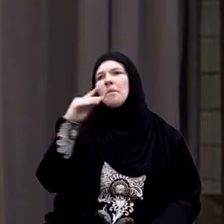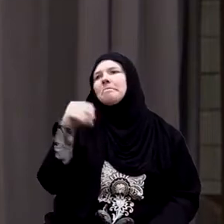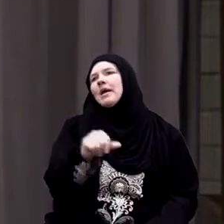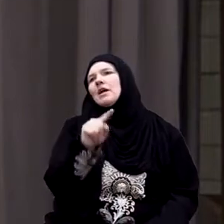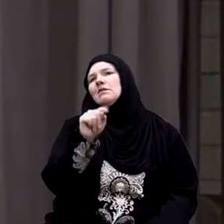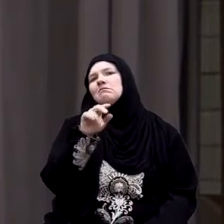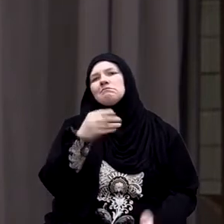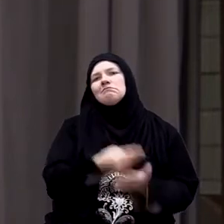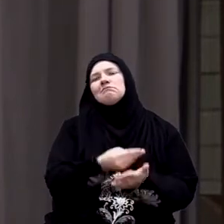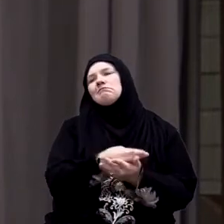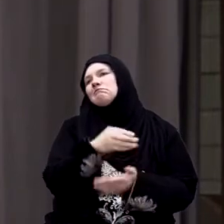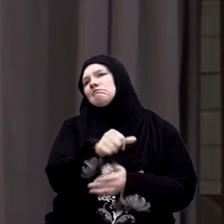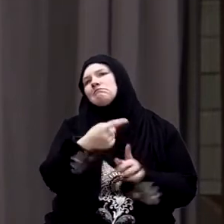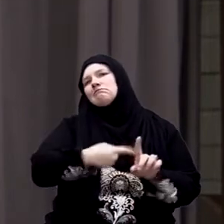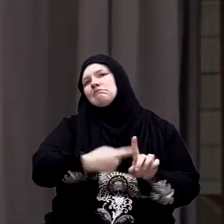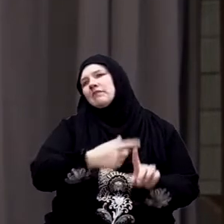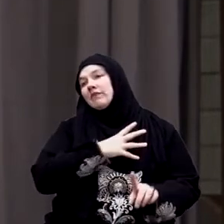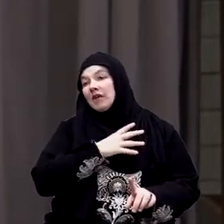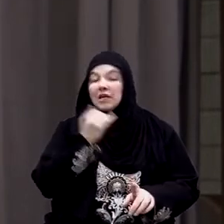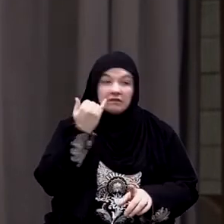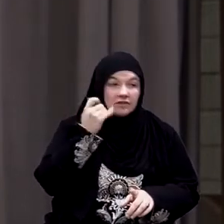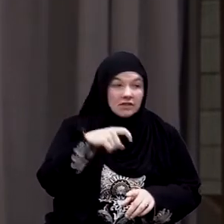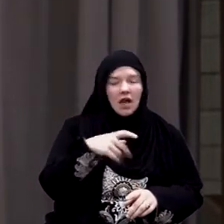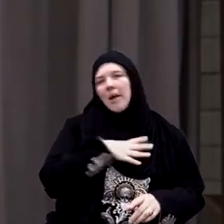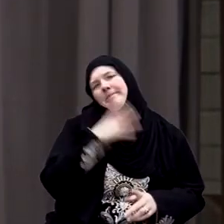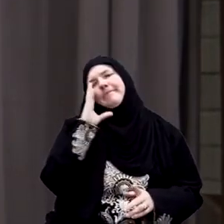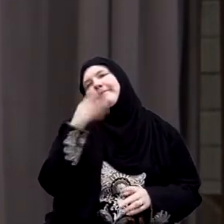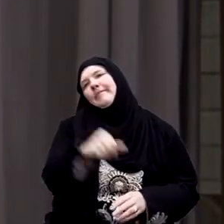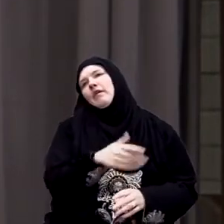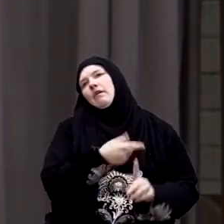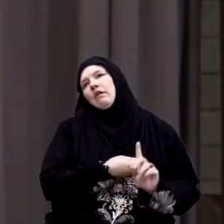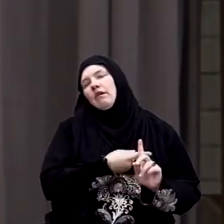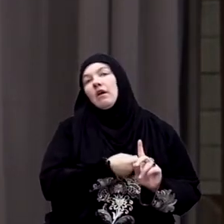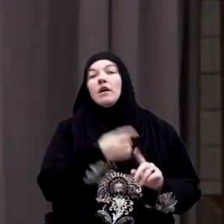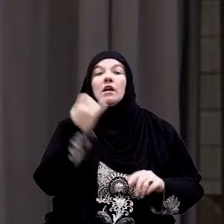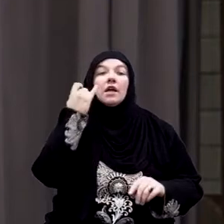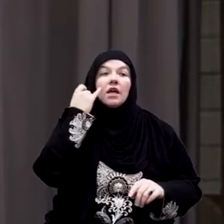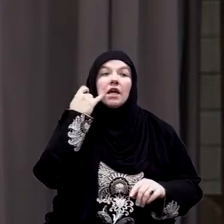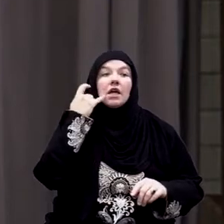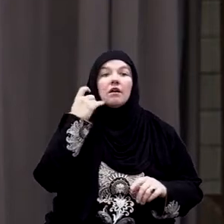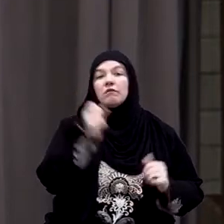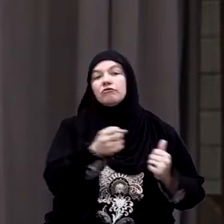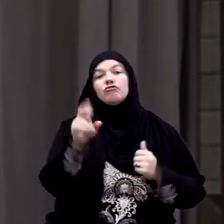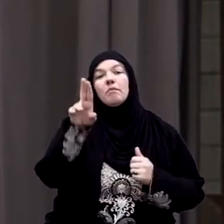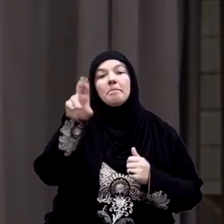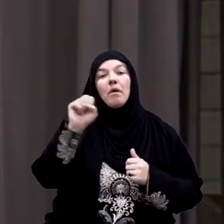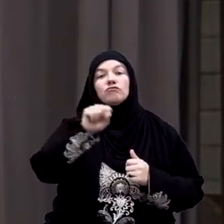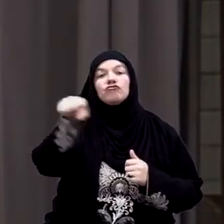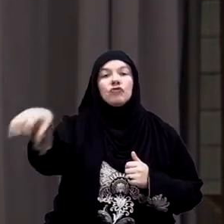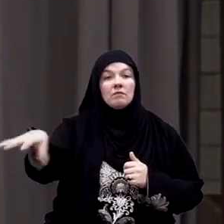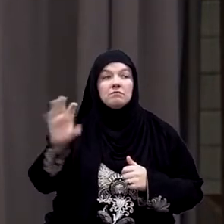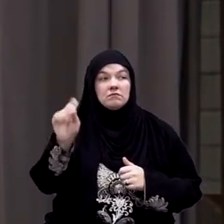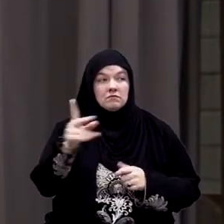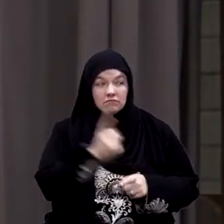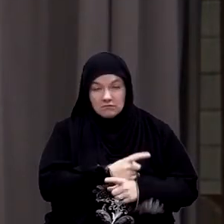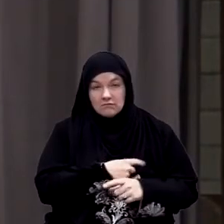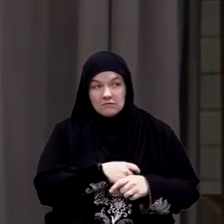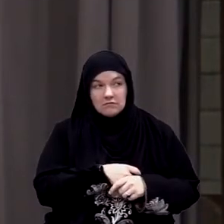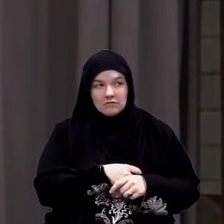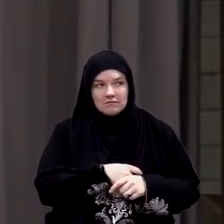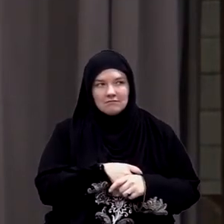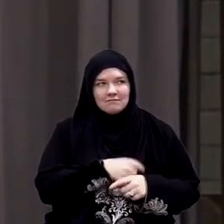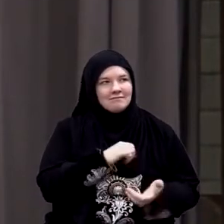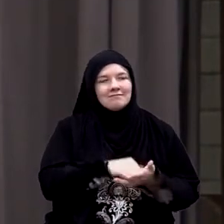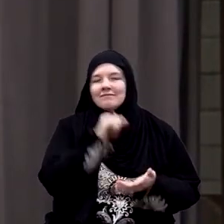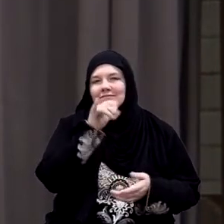tuition, if there is tuition, right? Or I will drop him to the bus, right? That's